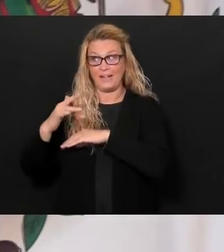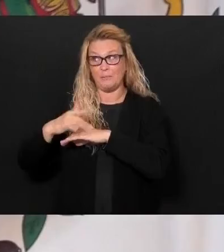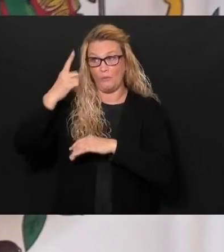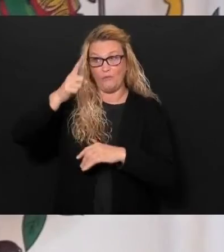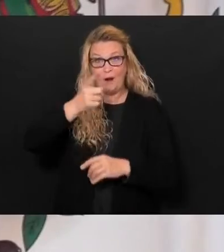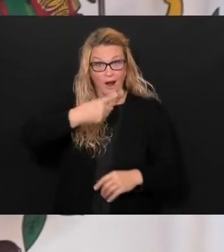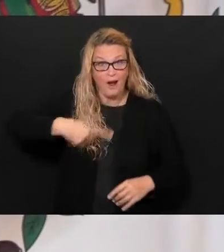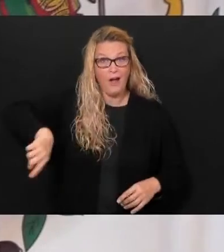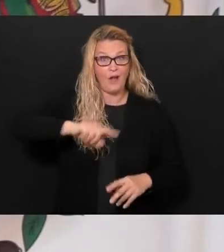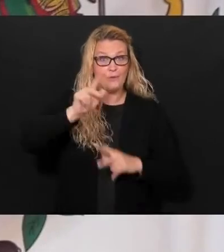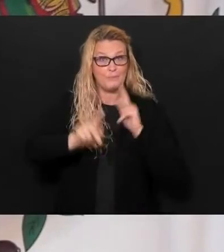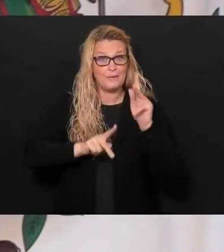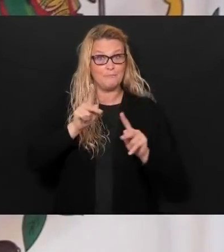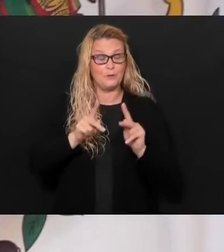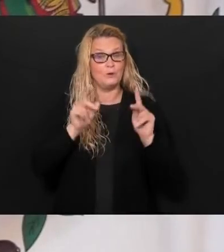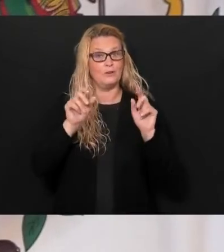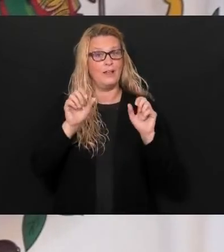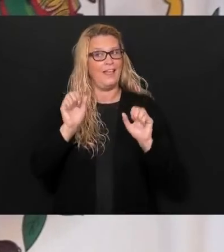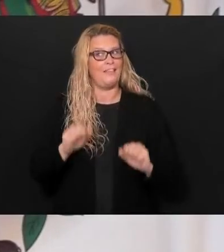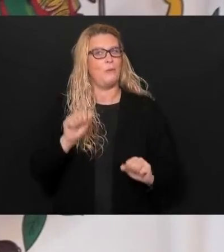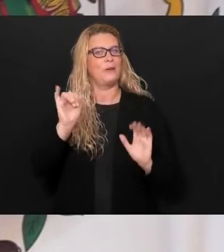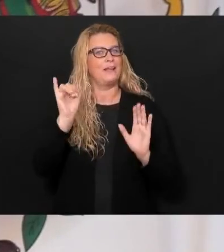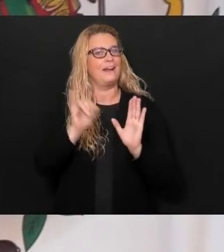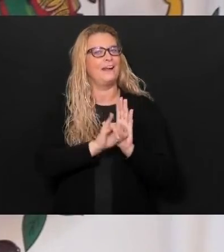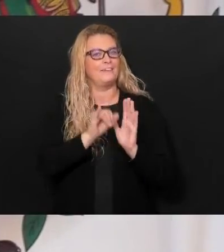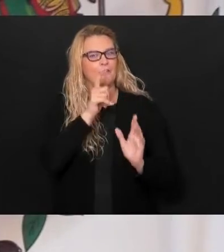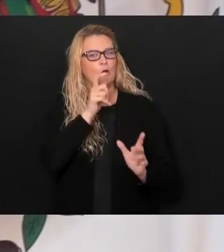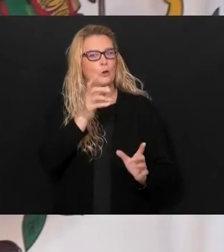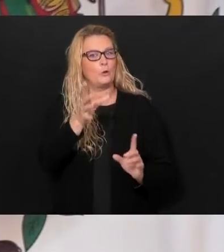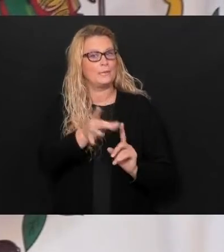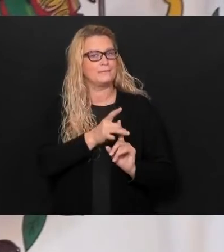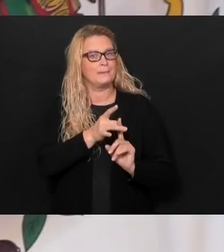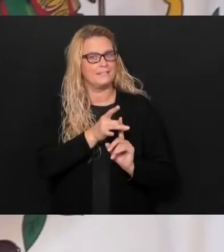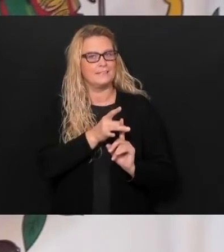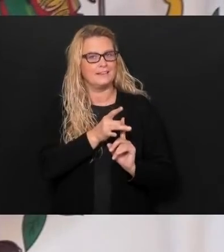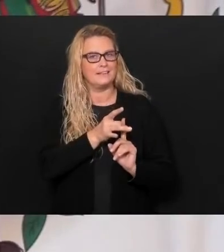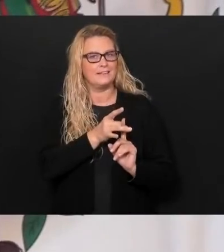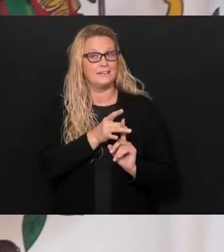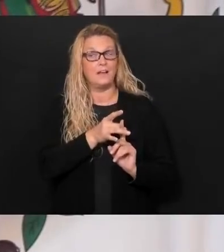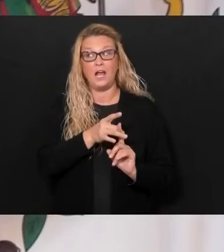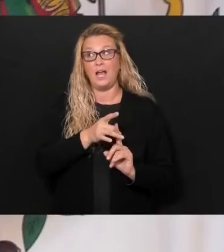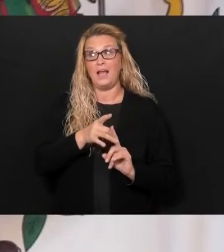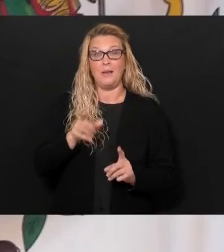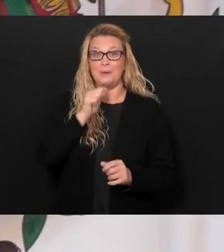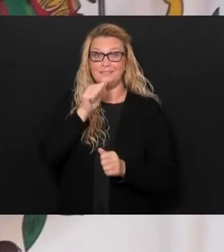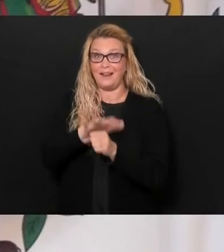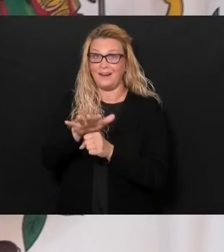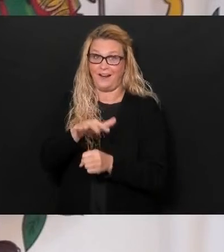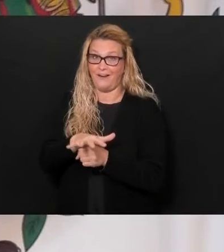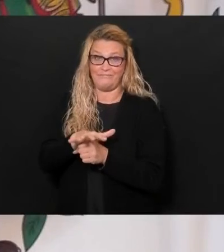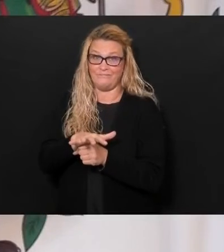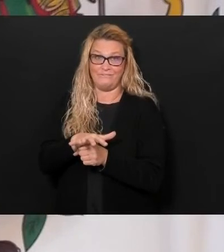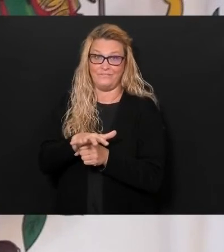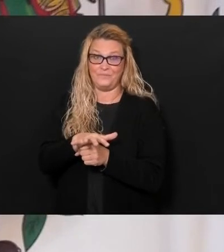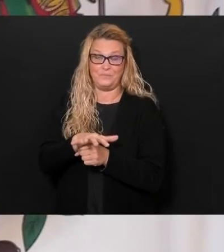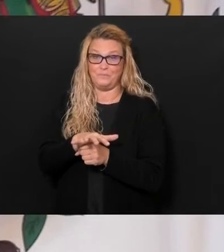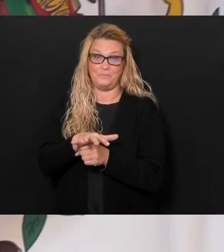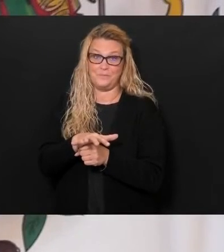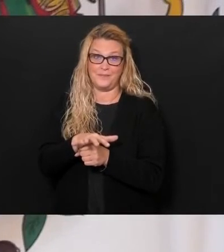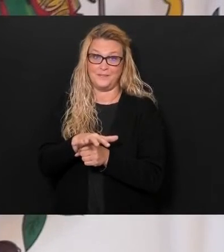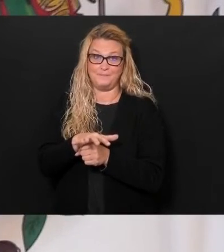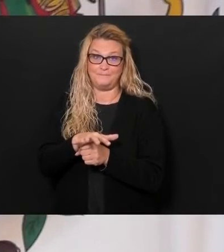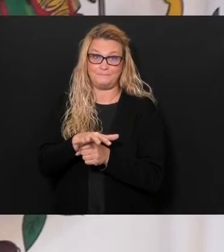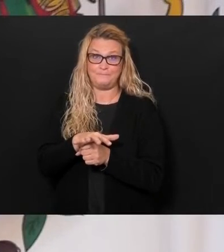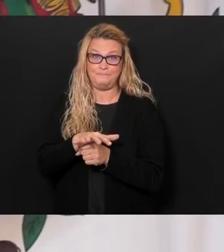was our way. And it has been our way, but it's not enough. It's just not